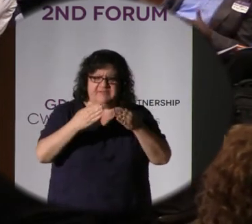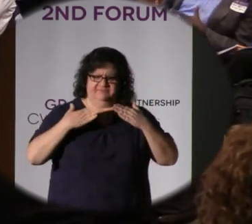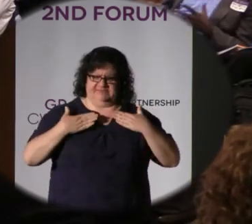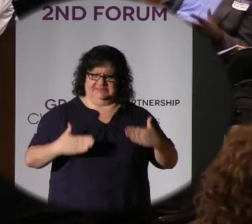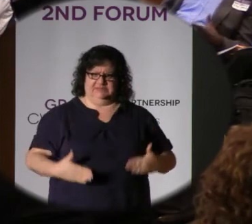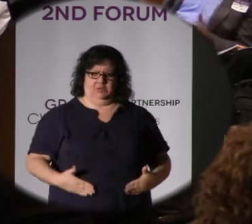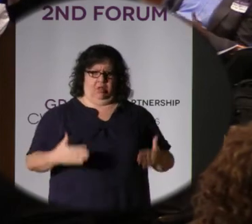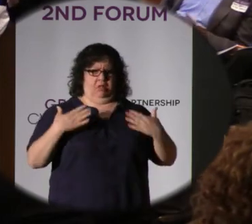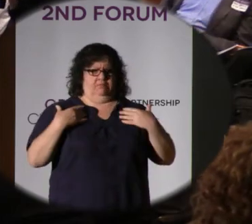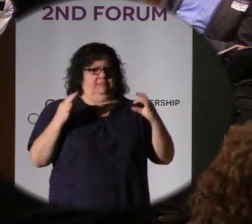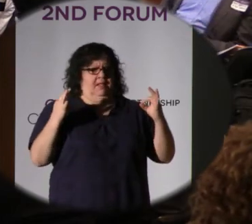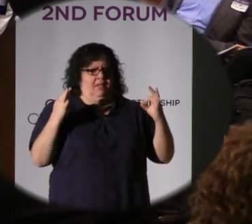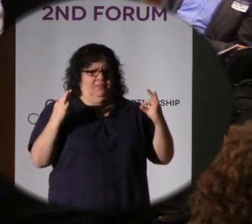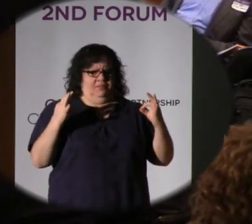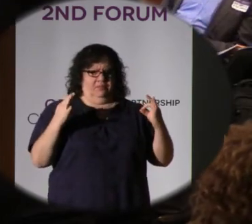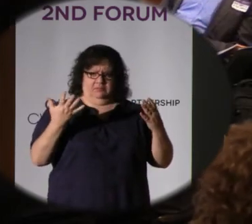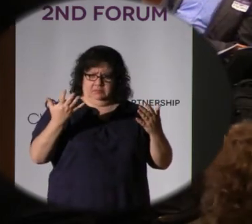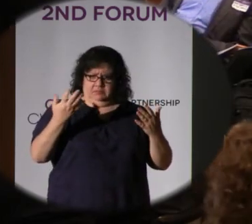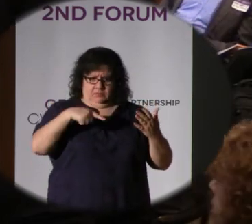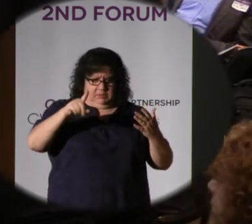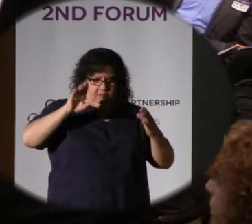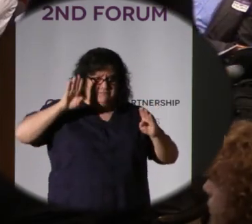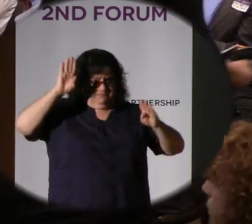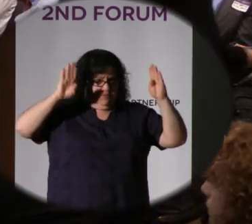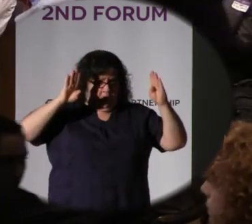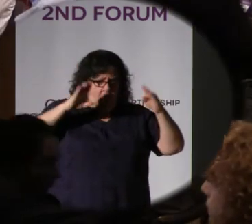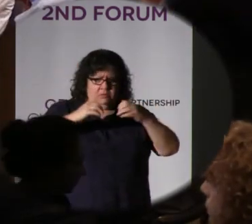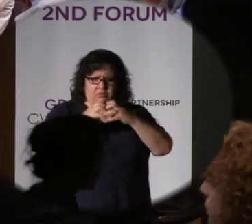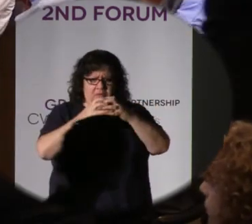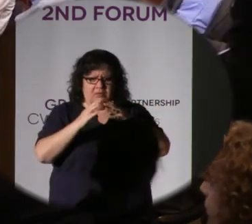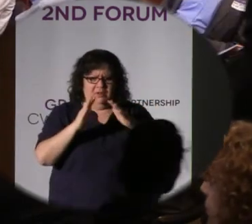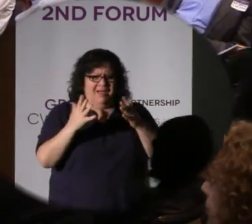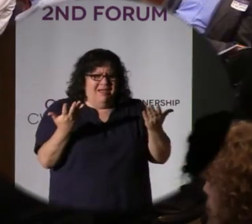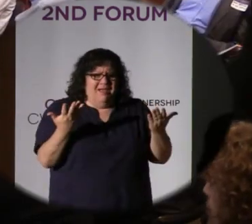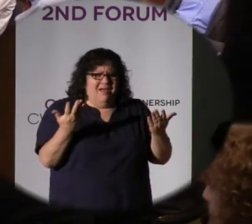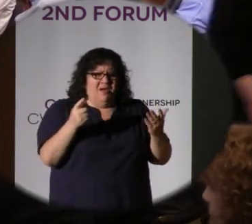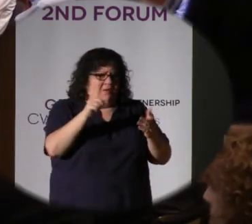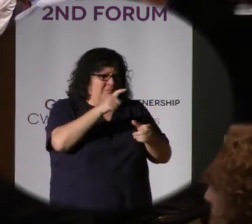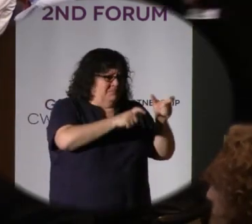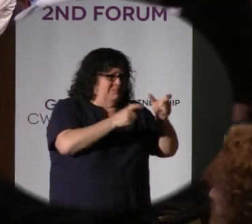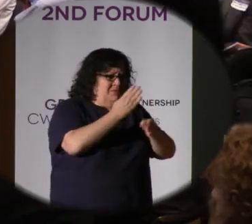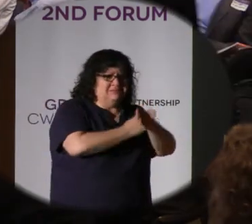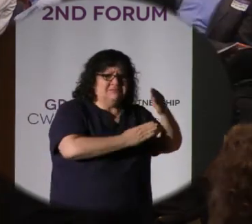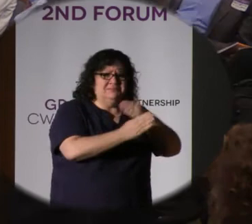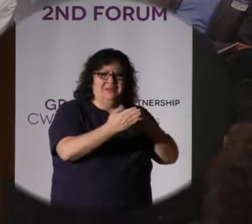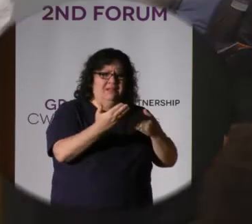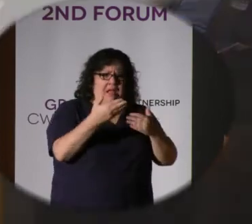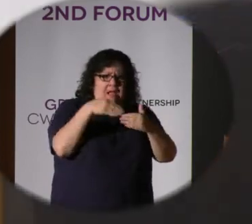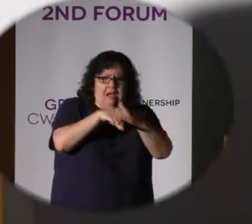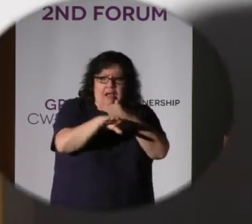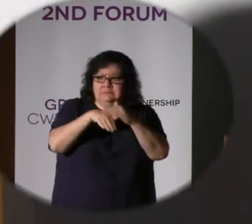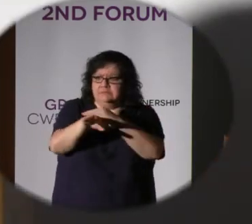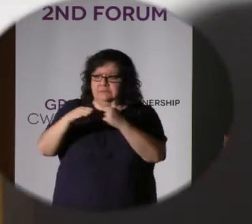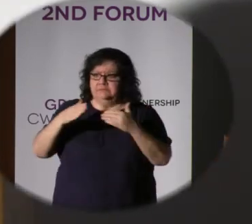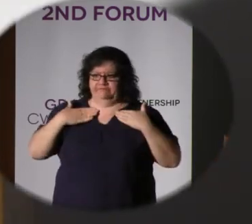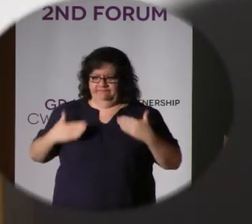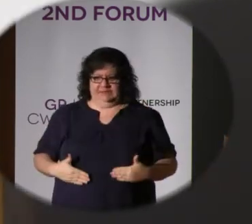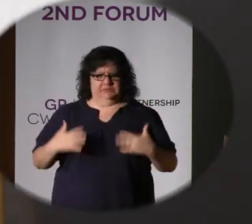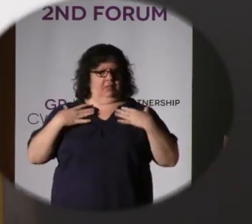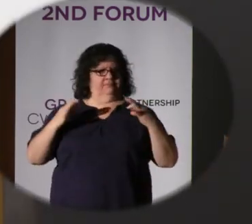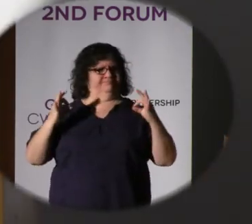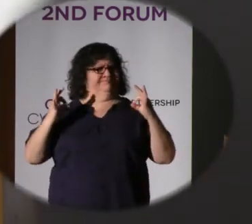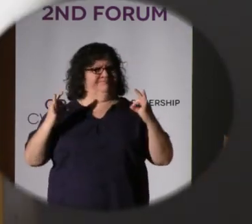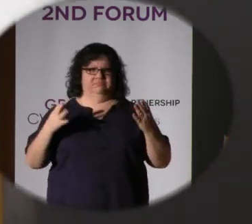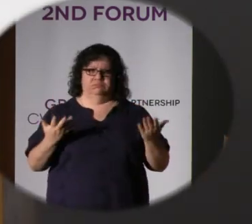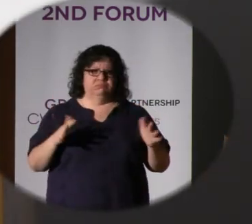disparities are pervasive globally. Thank you. Okay. I don't know if we need an answer to that unless Rosangela wants to